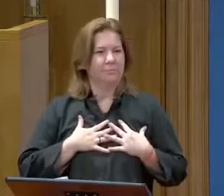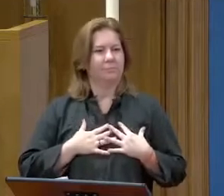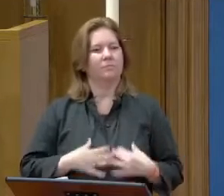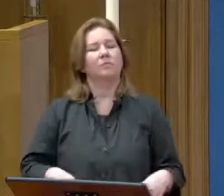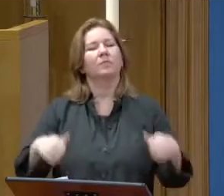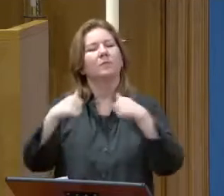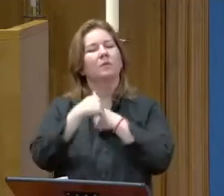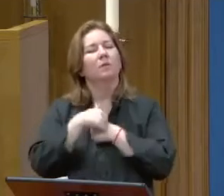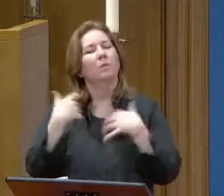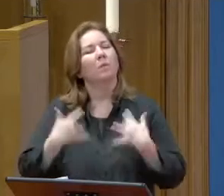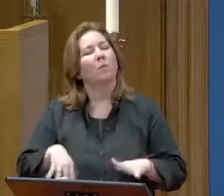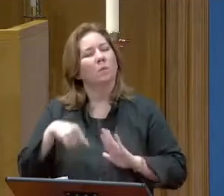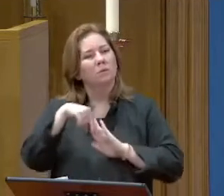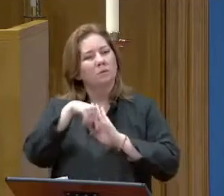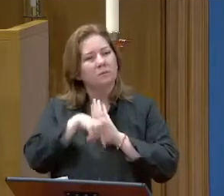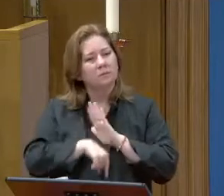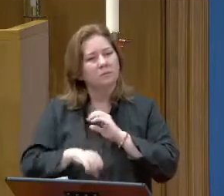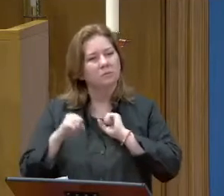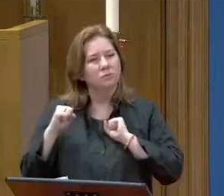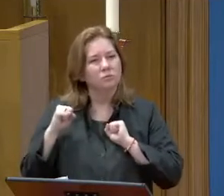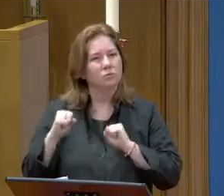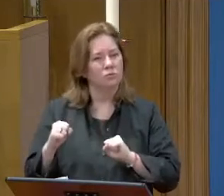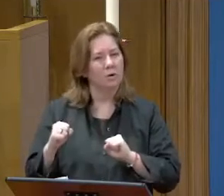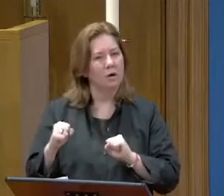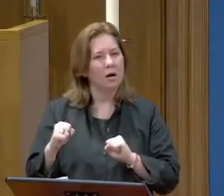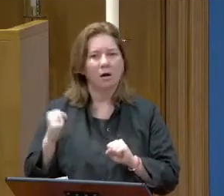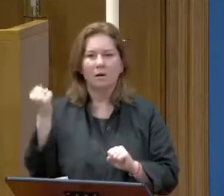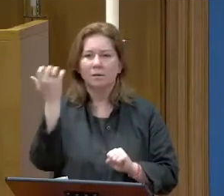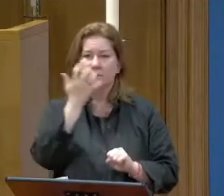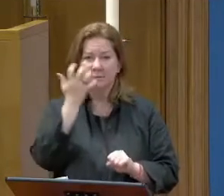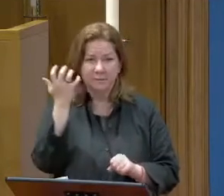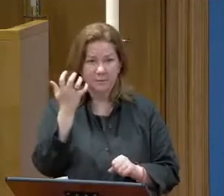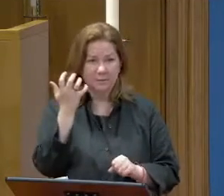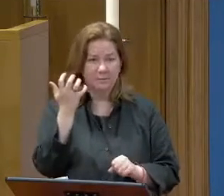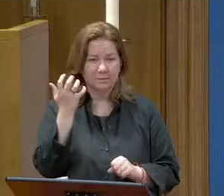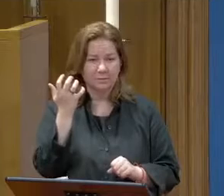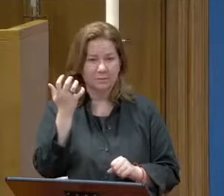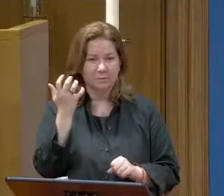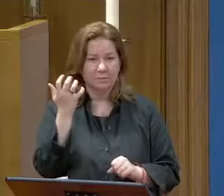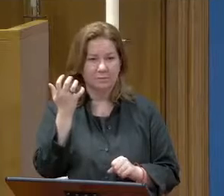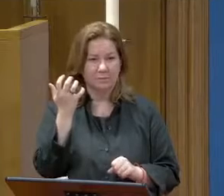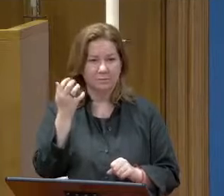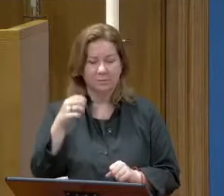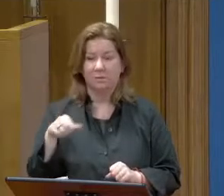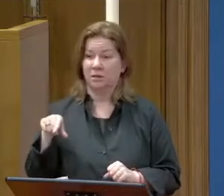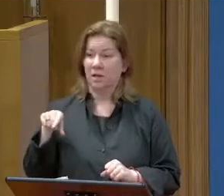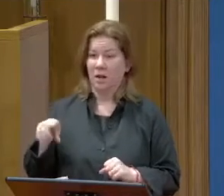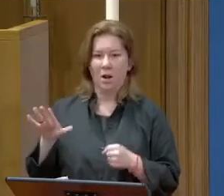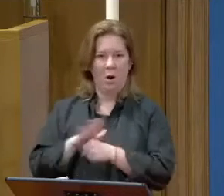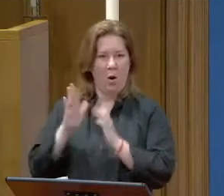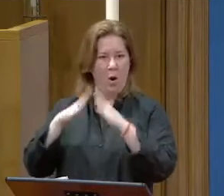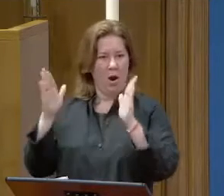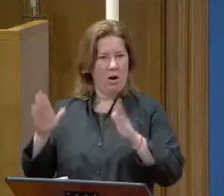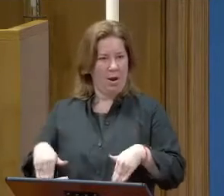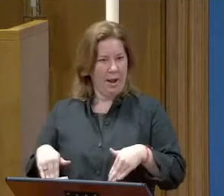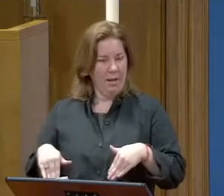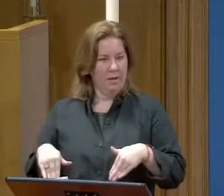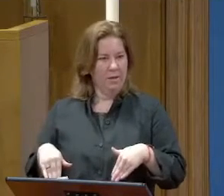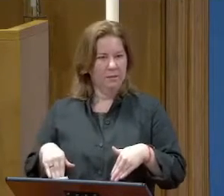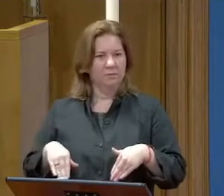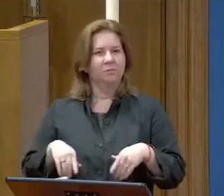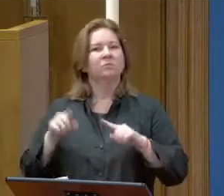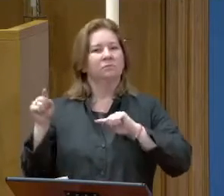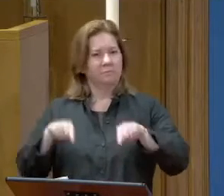love so deep, so strong, so amazing that she and her whole household went and